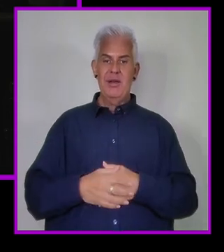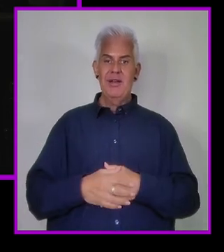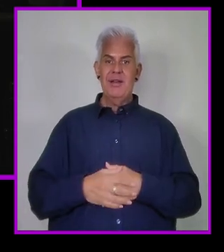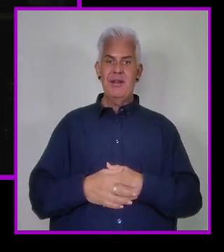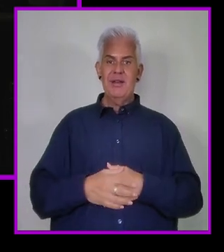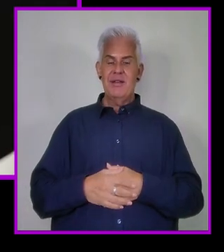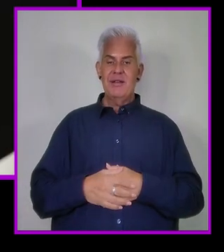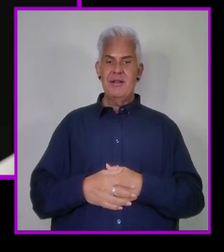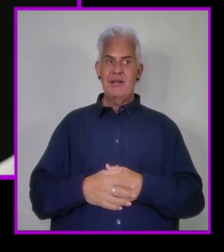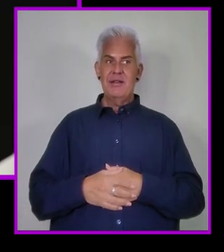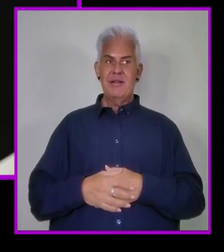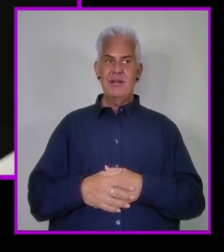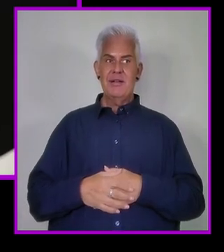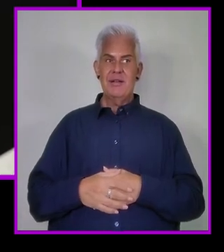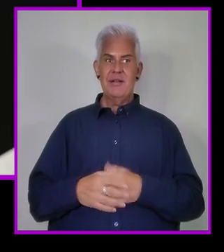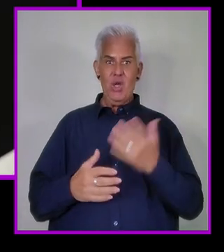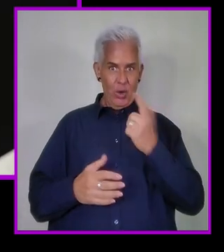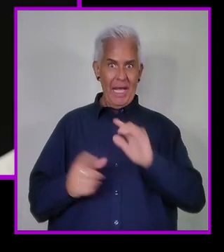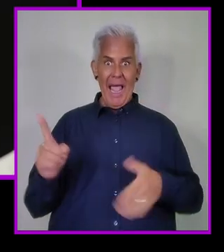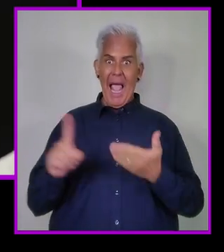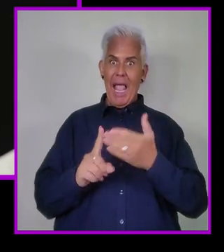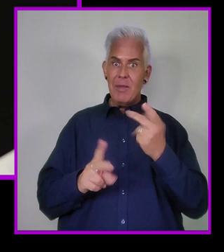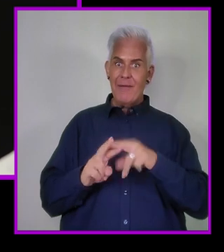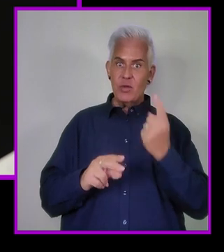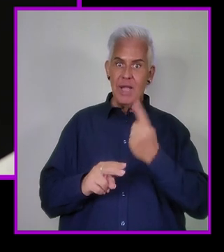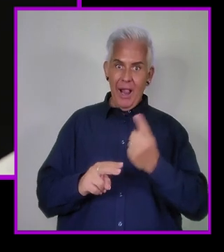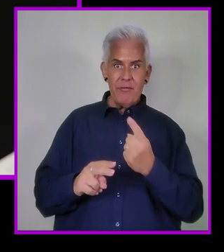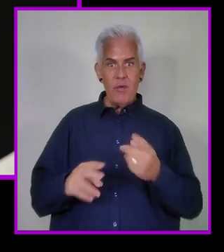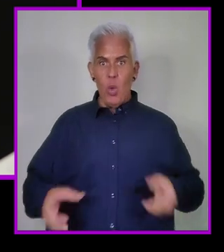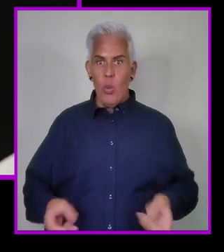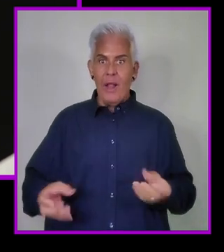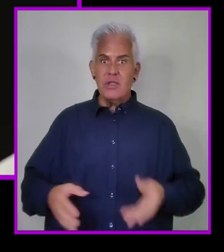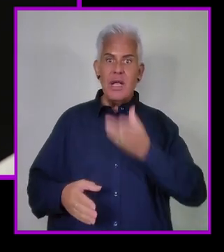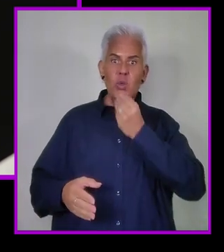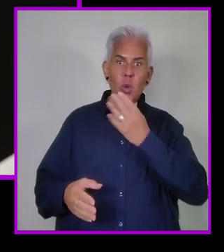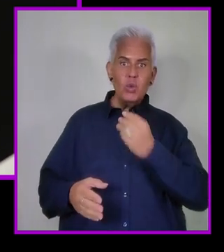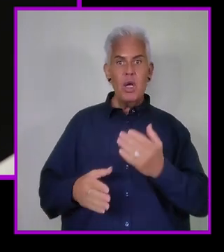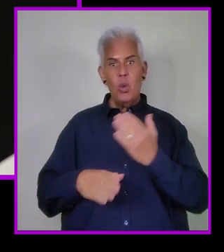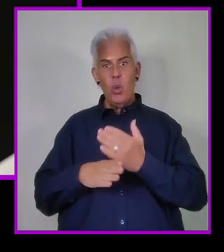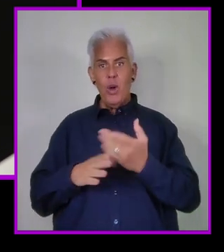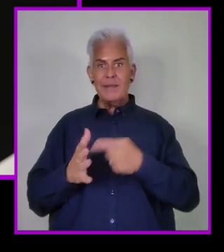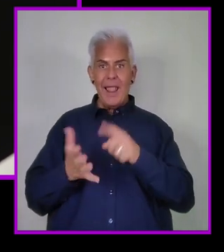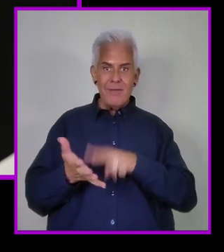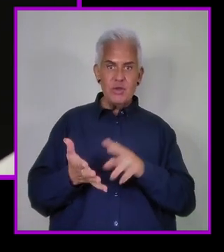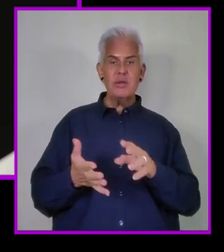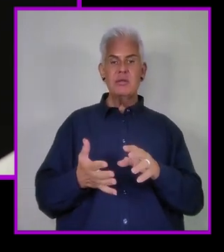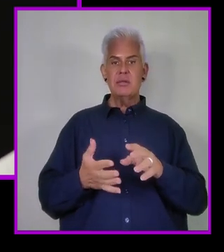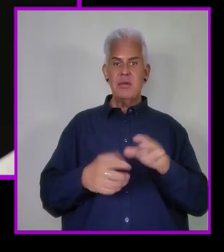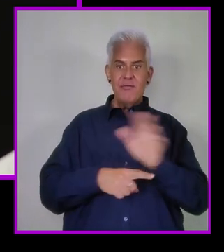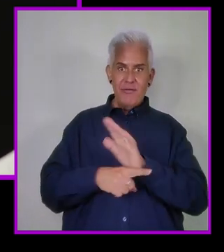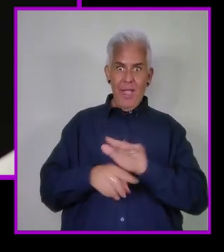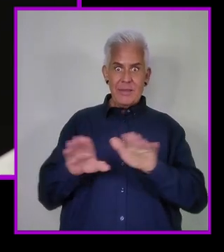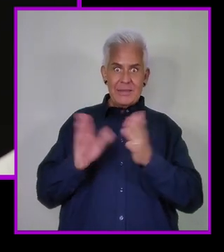Finally, you've got something to aim for if you're a wheelchair user working in film and TV, because the stage is there